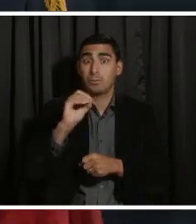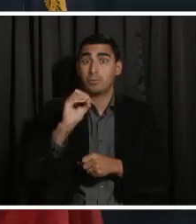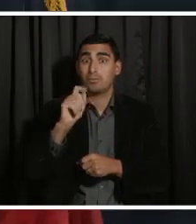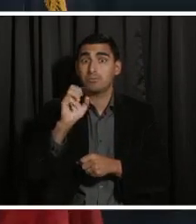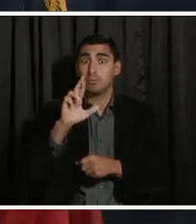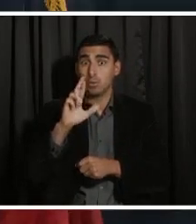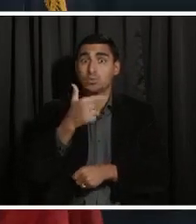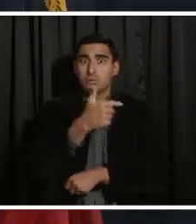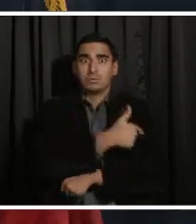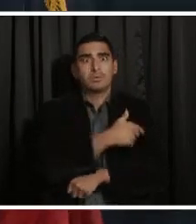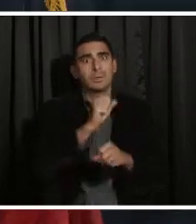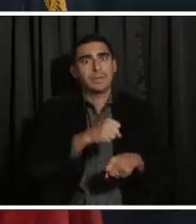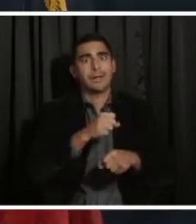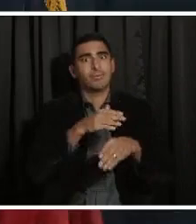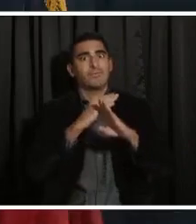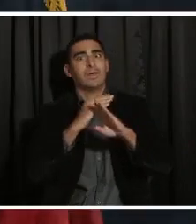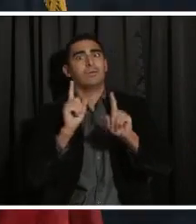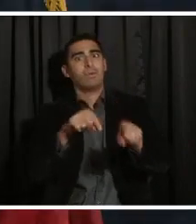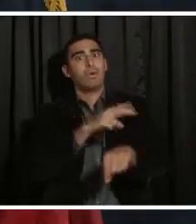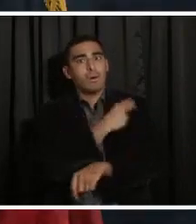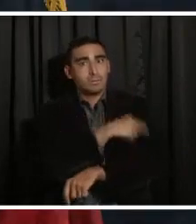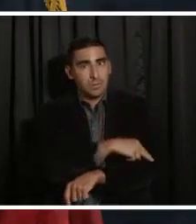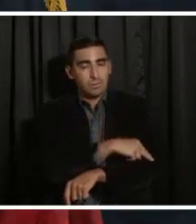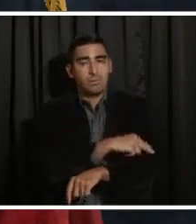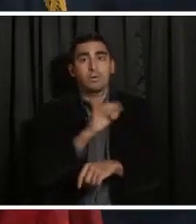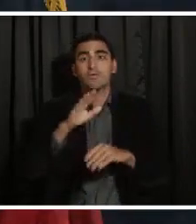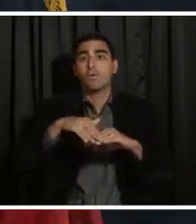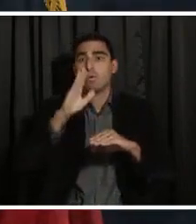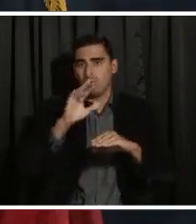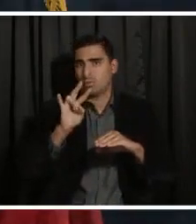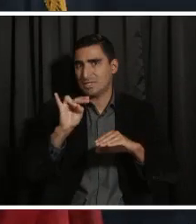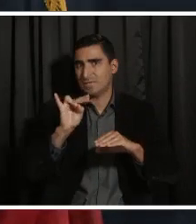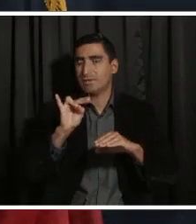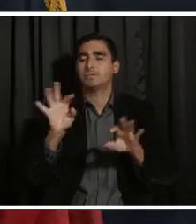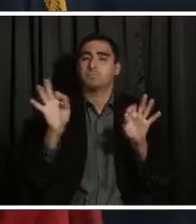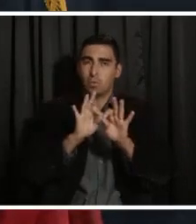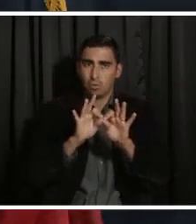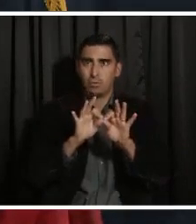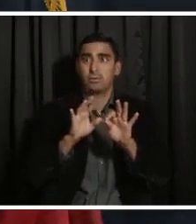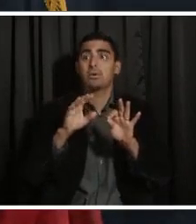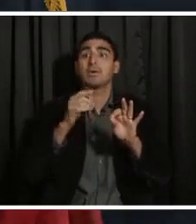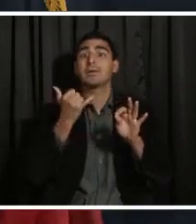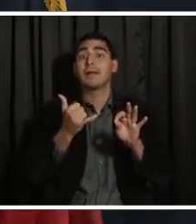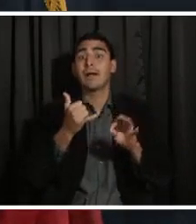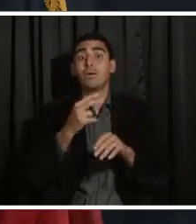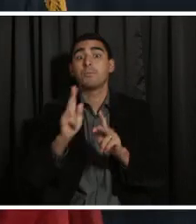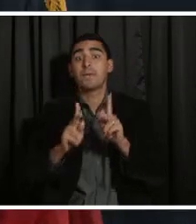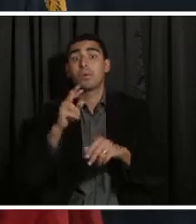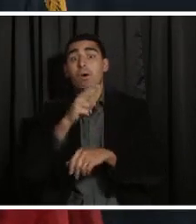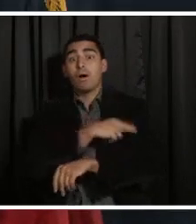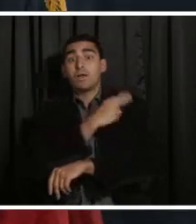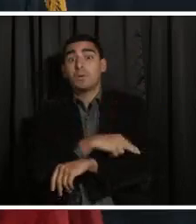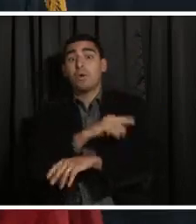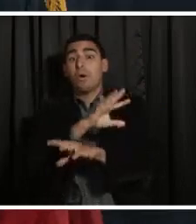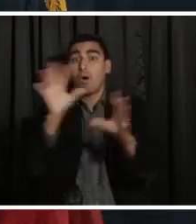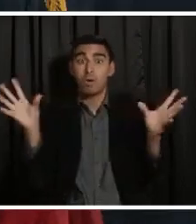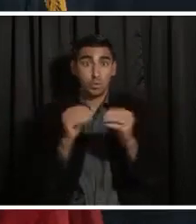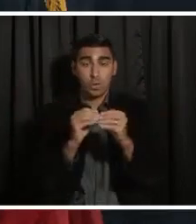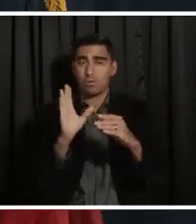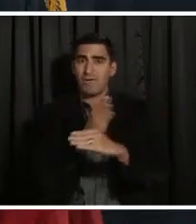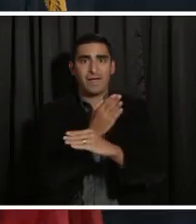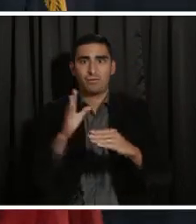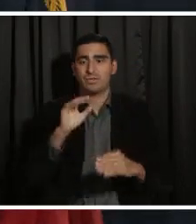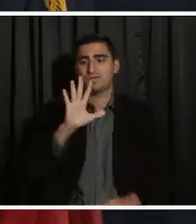over 50 need boosters even more. The average age of unvaccinated in our hospitals is 57, meaning there's